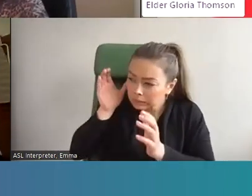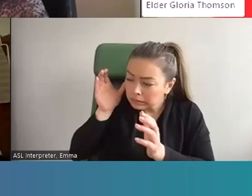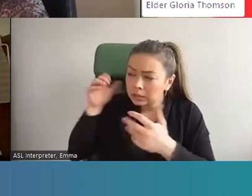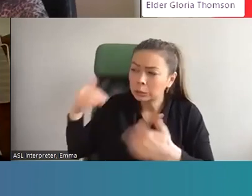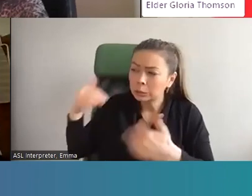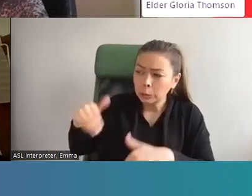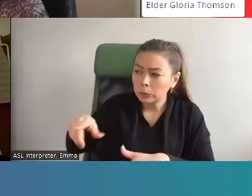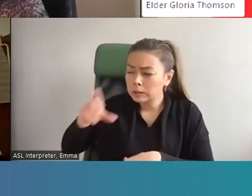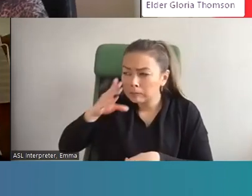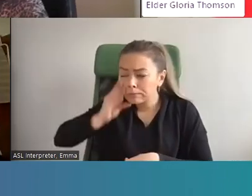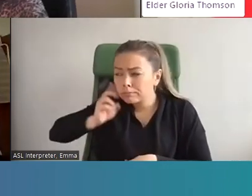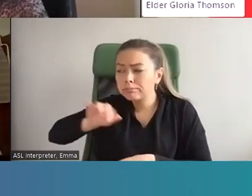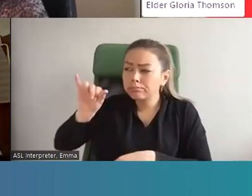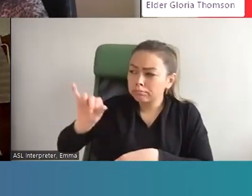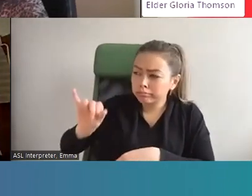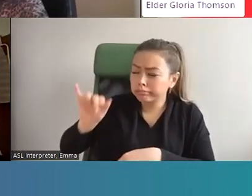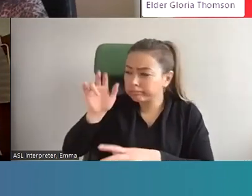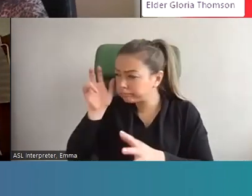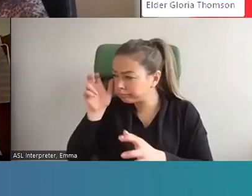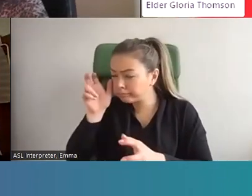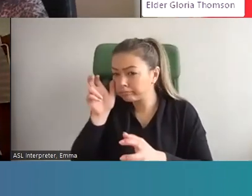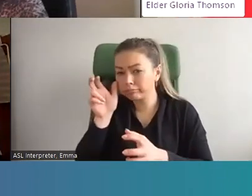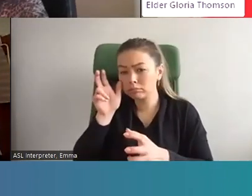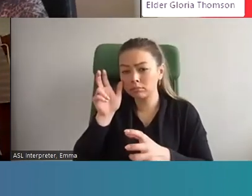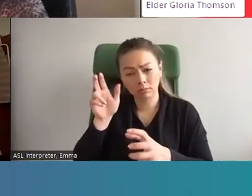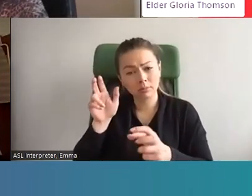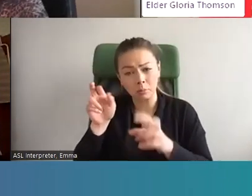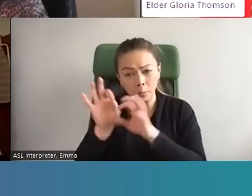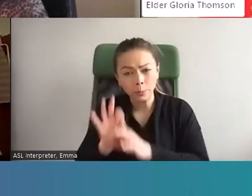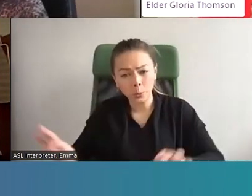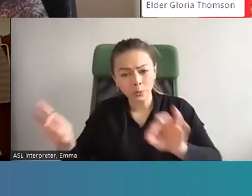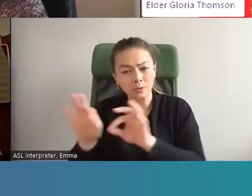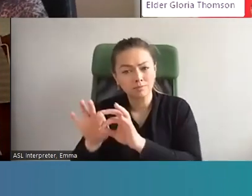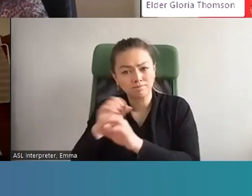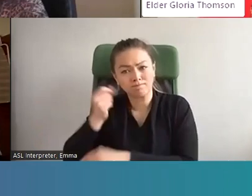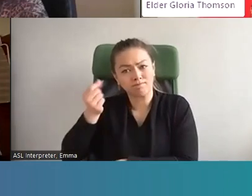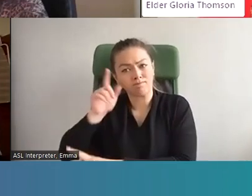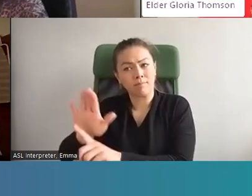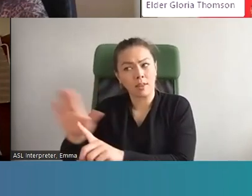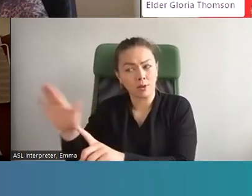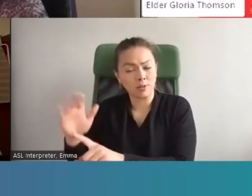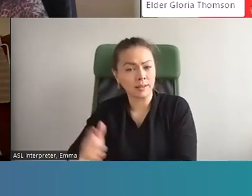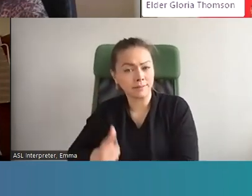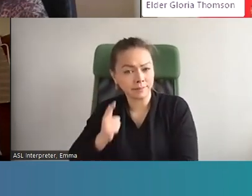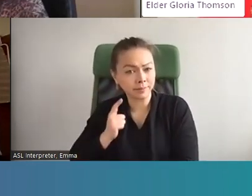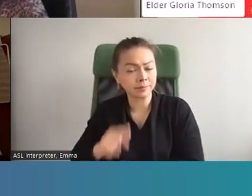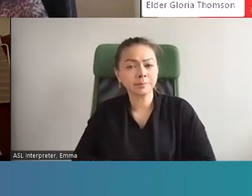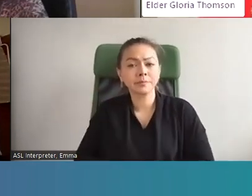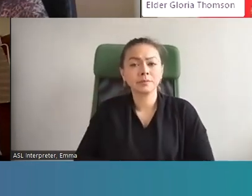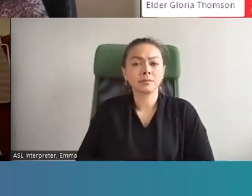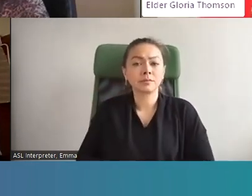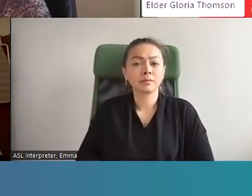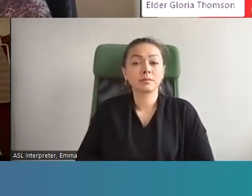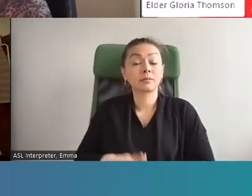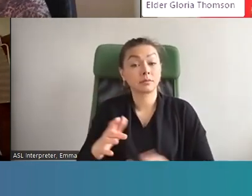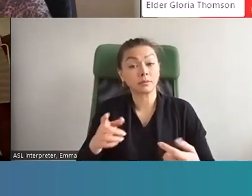was like, you know, and that we don't have a right to interfere like in